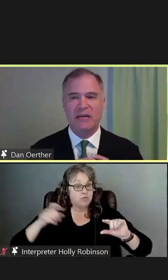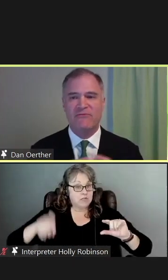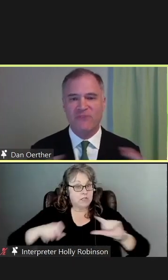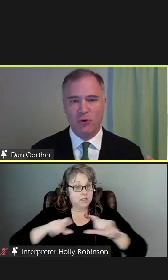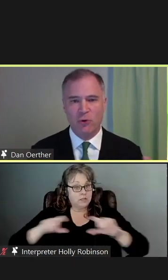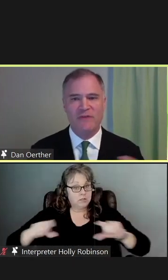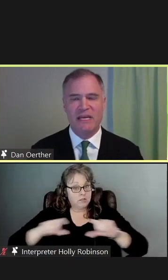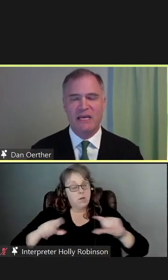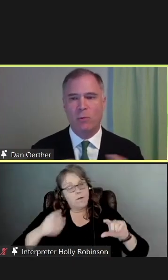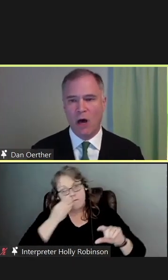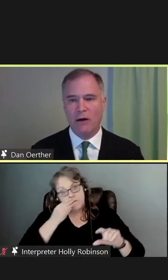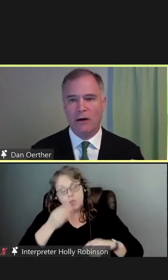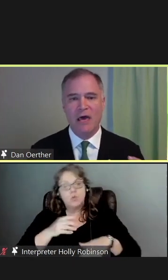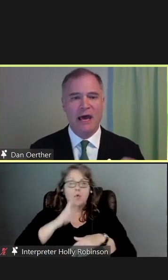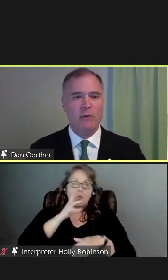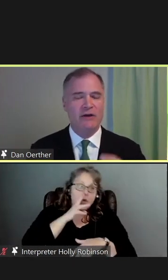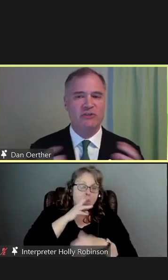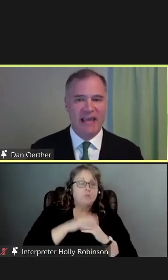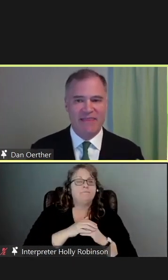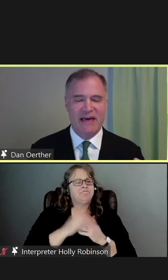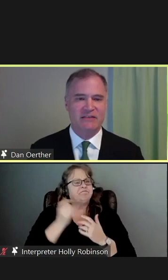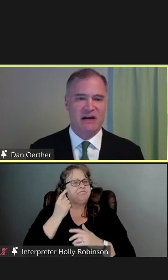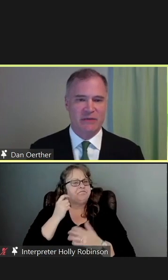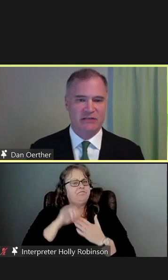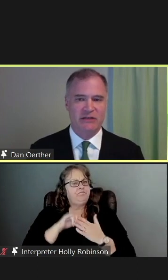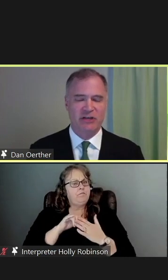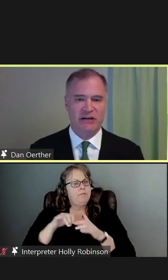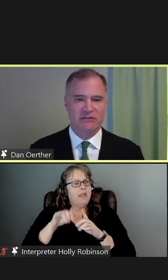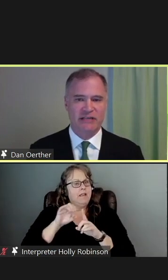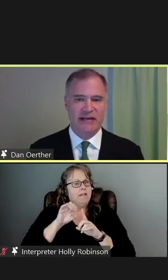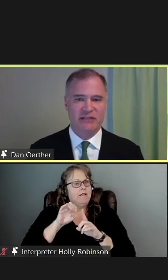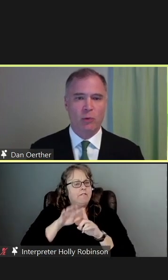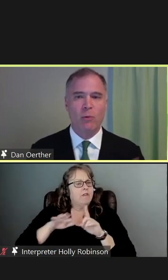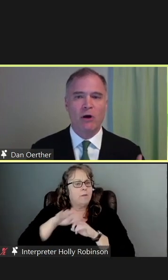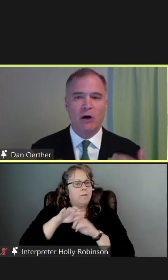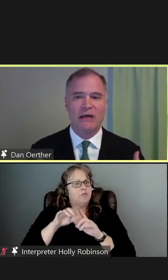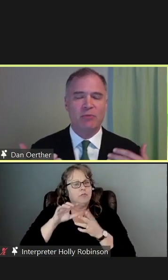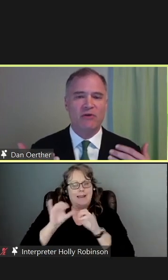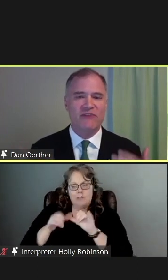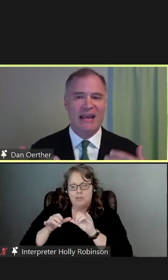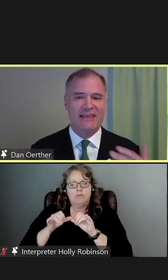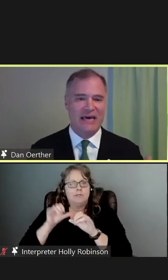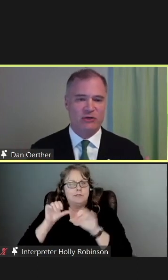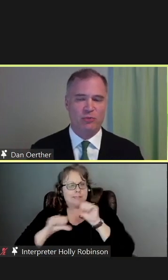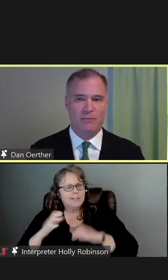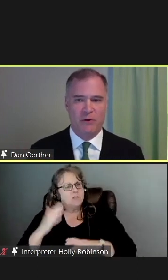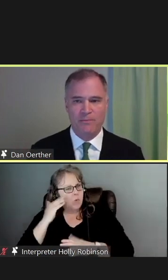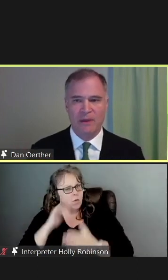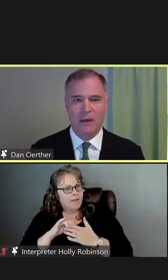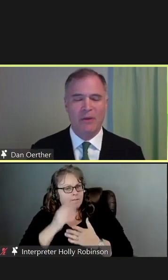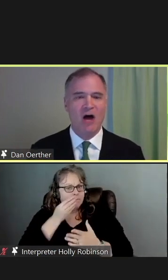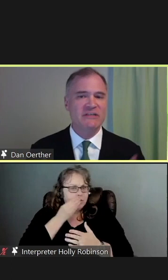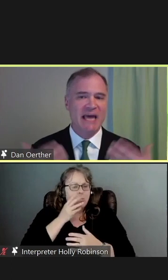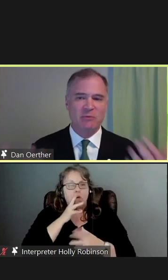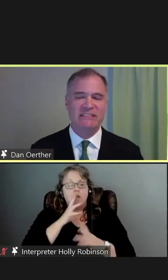need food and they need water. And we understand that as environmental engineers and scientists. We work on providing that to people.